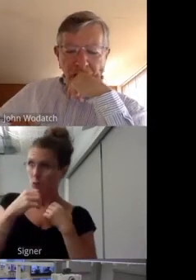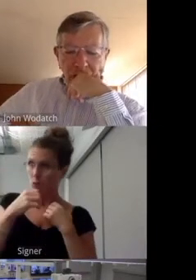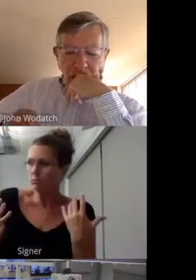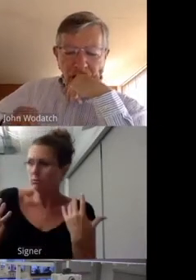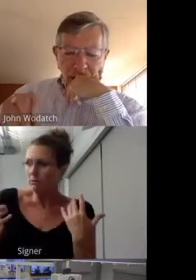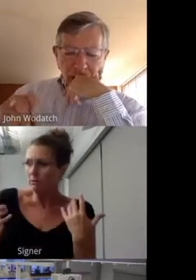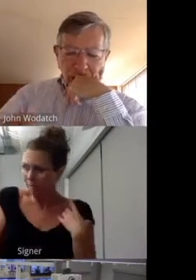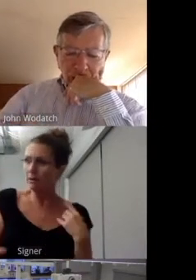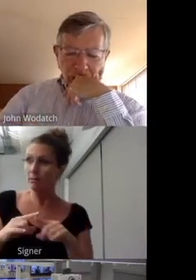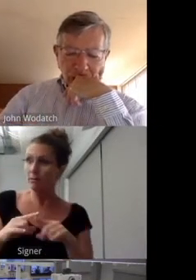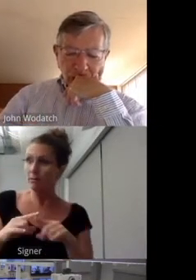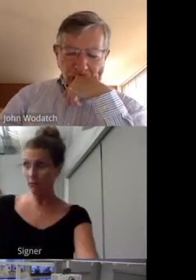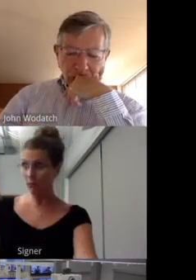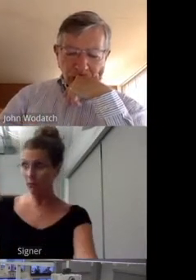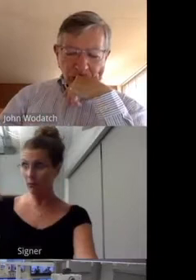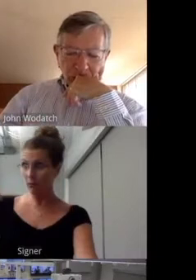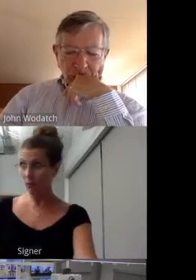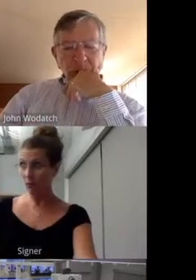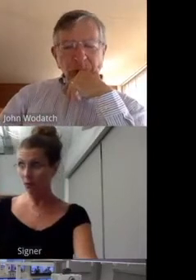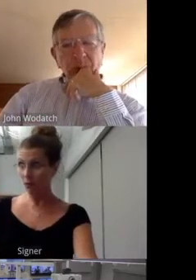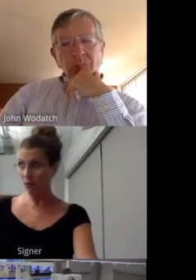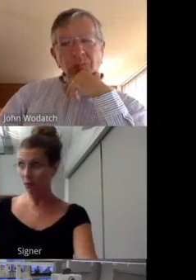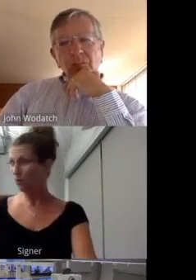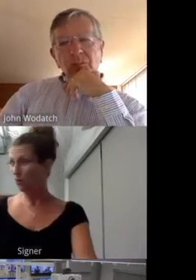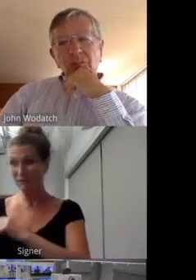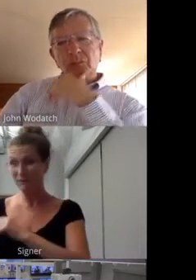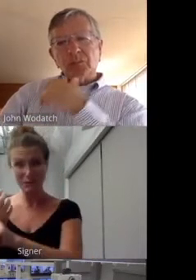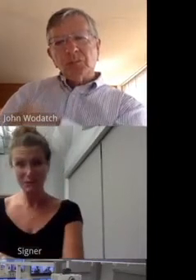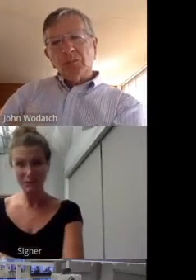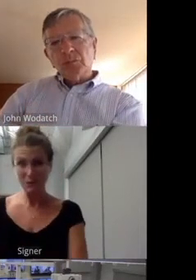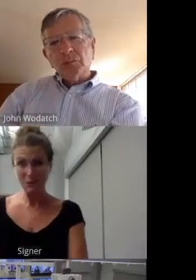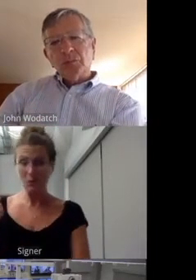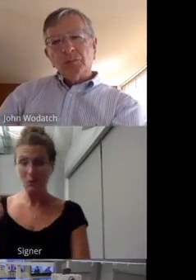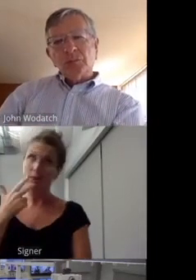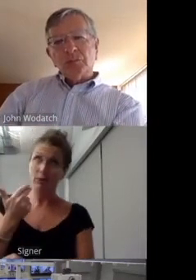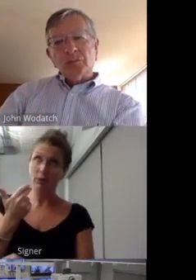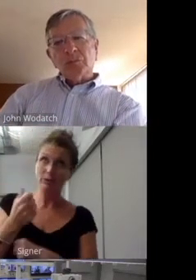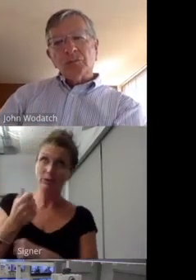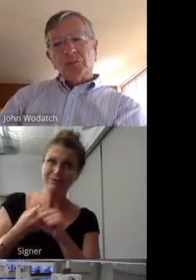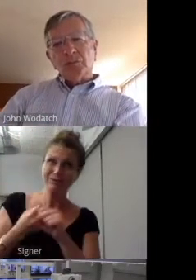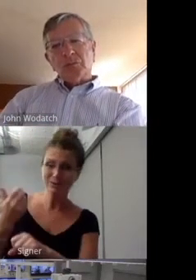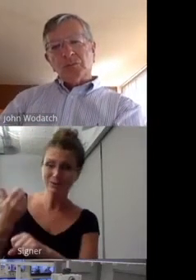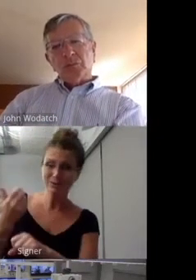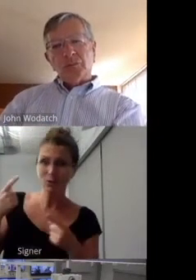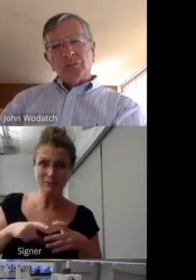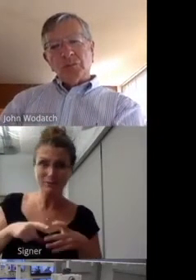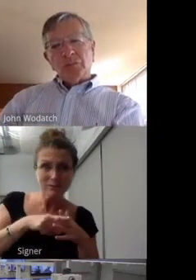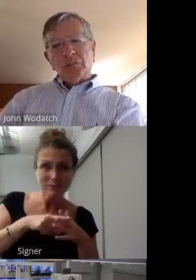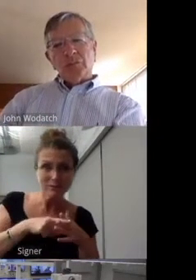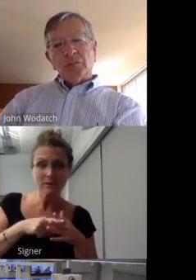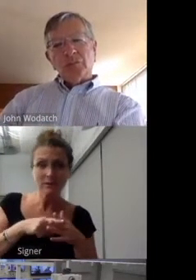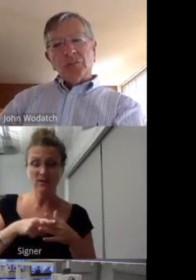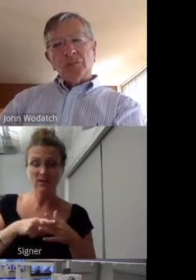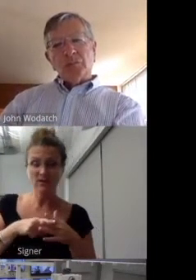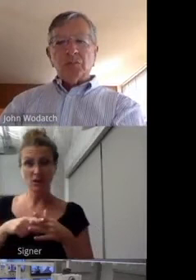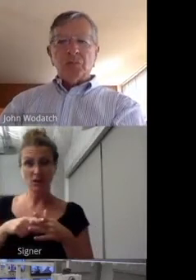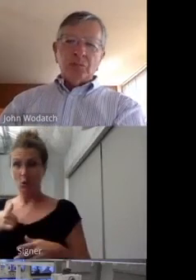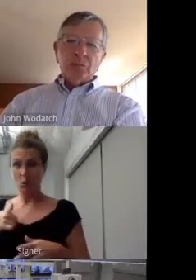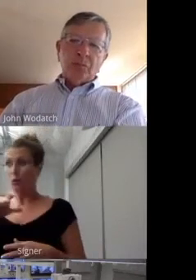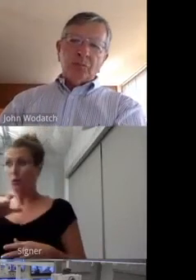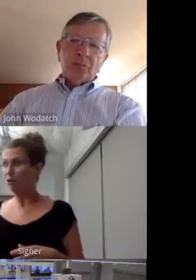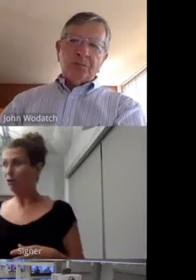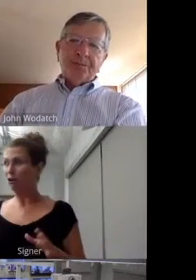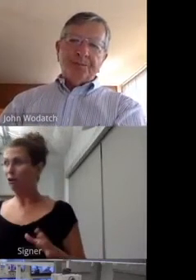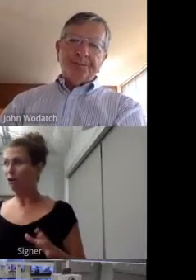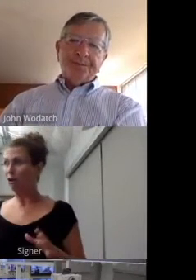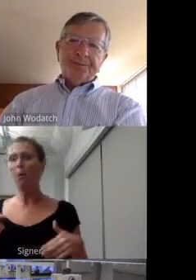ago, 12 years ago, 13 when we started, that was not necessarily the beliefs of some other